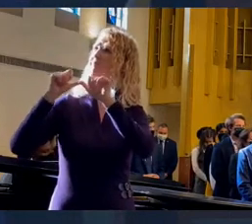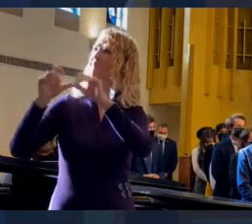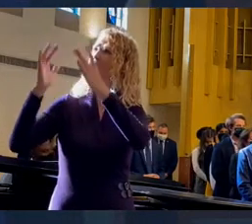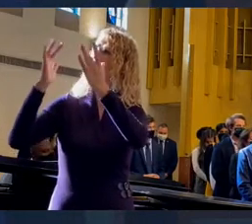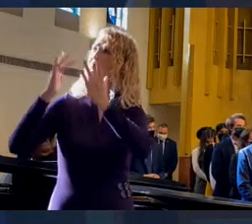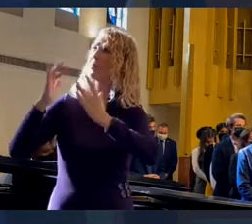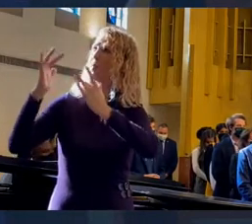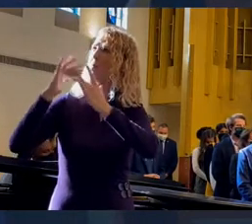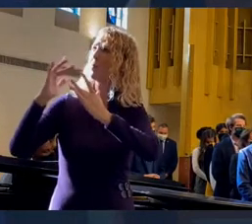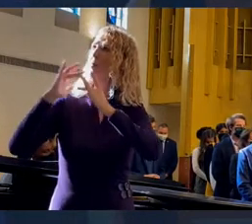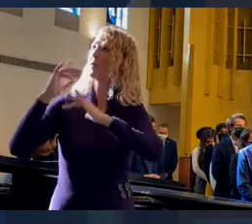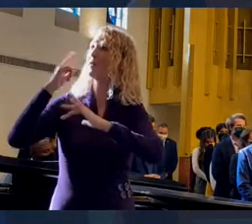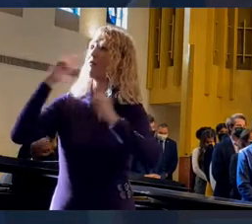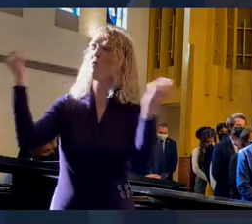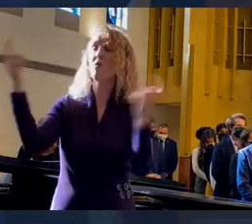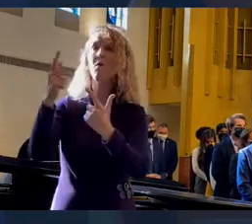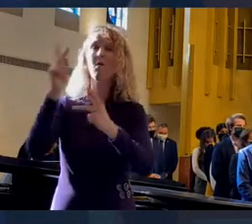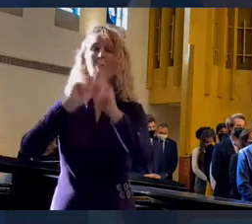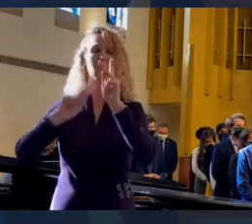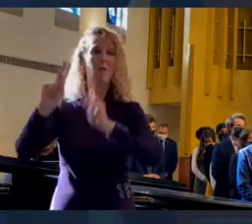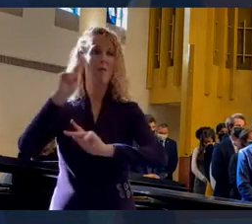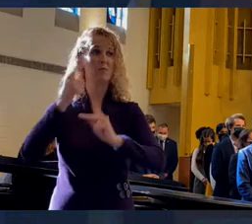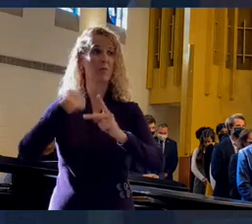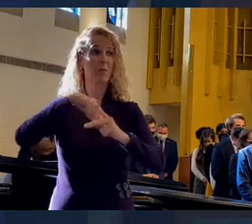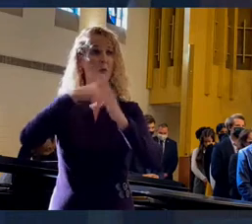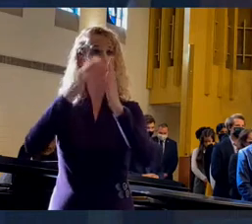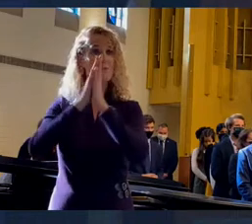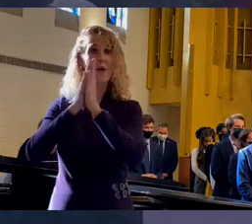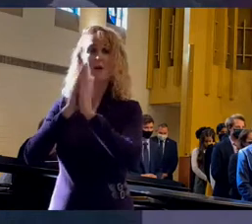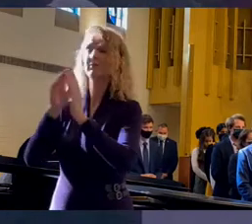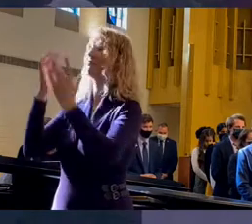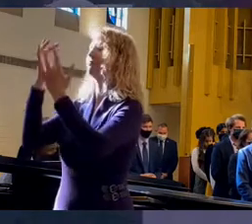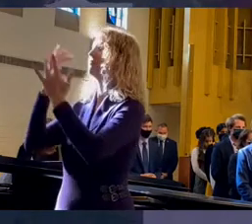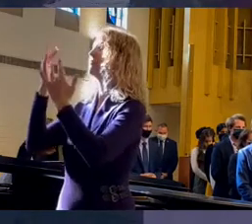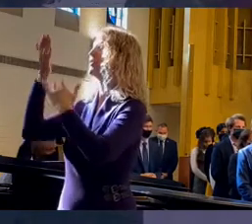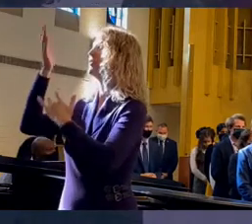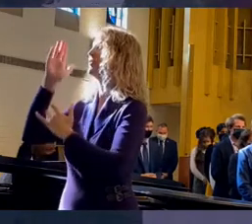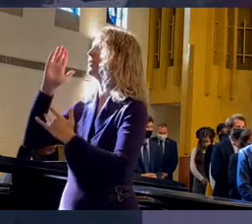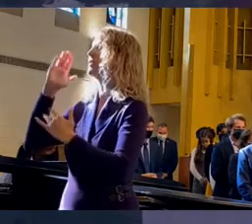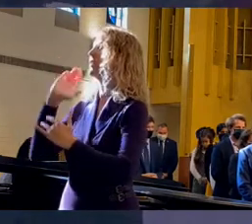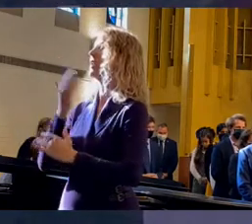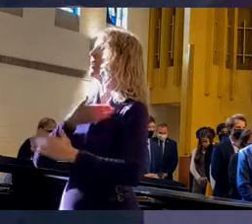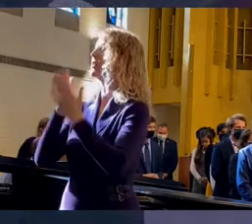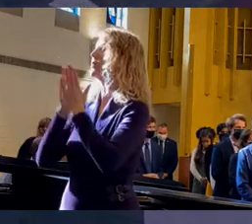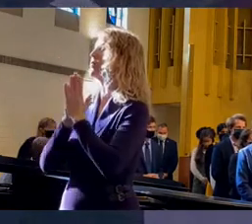mercy poured out for all people. We pray.